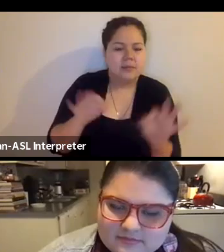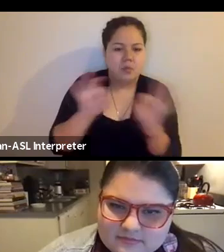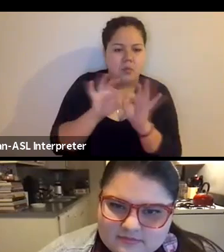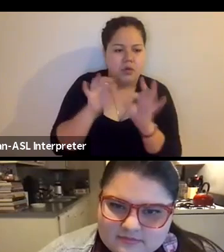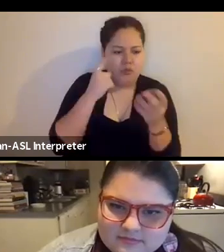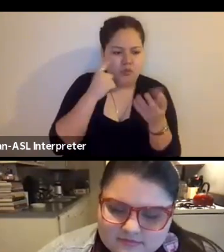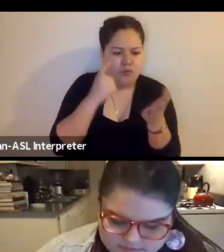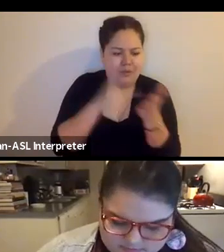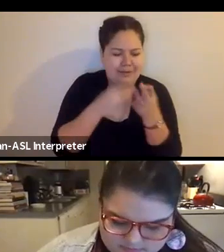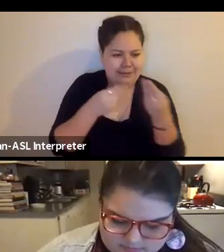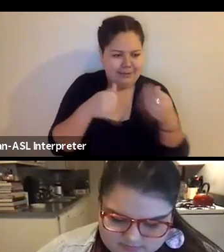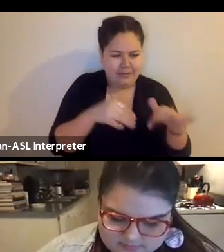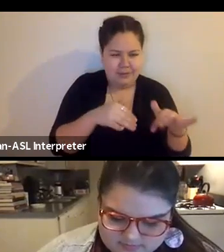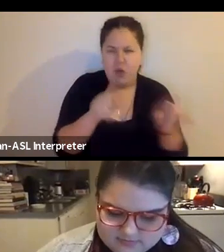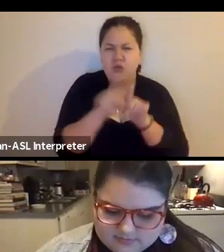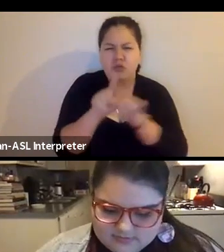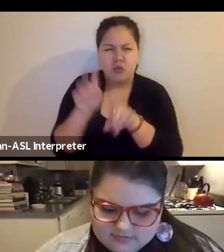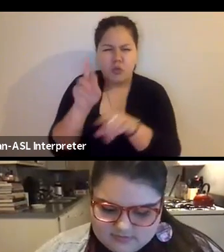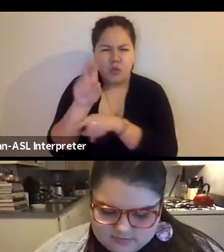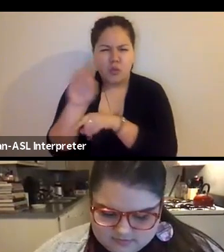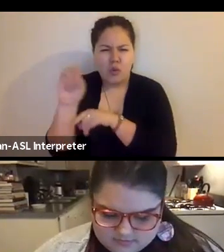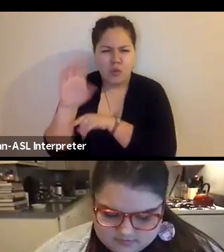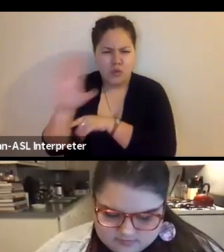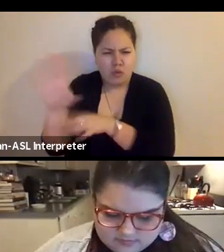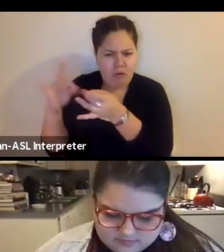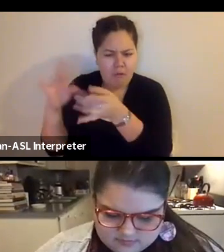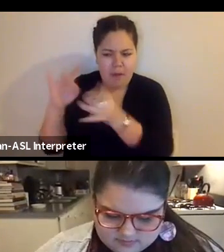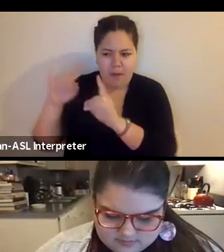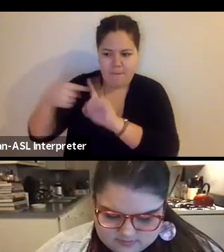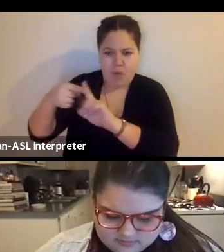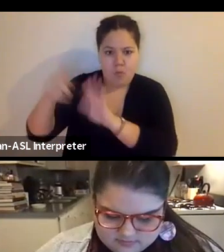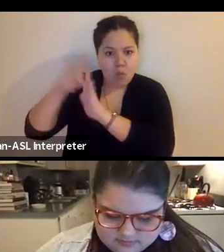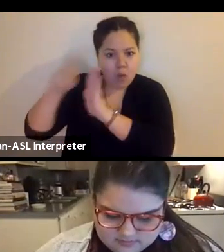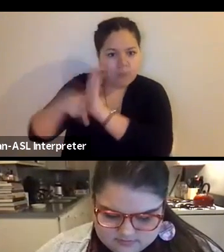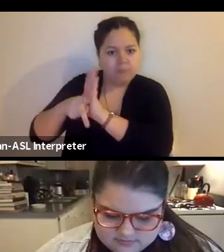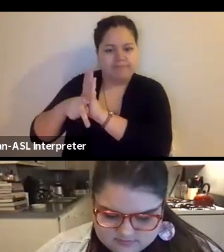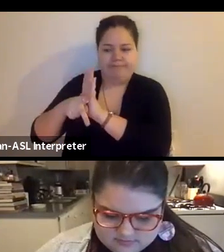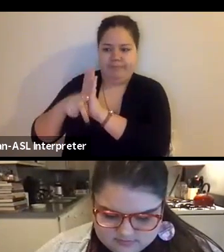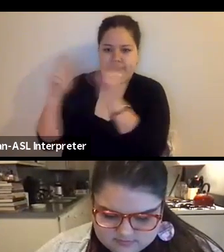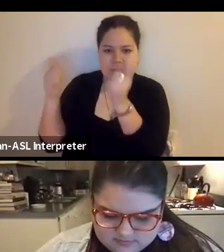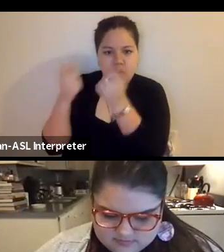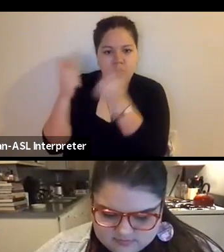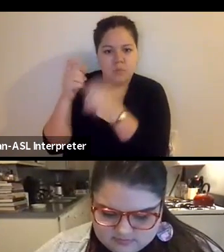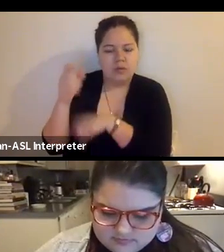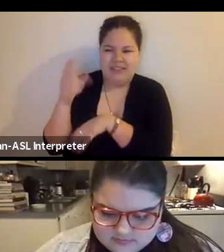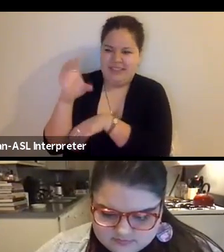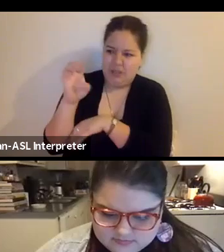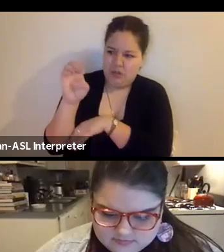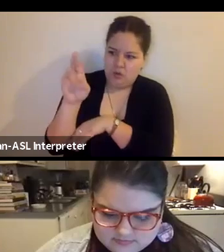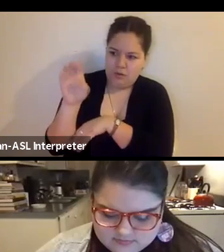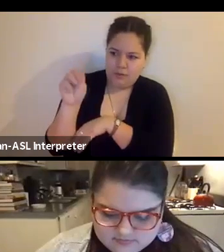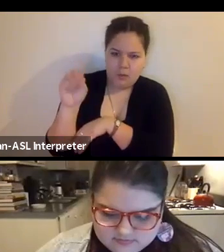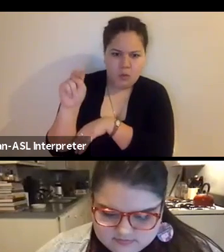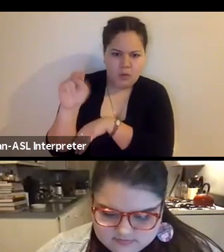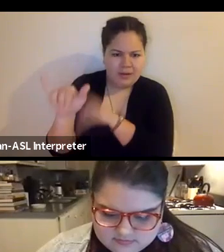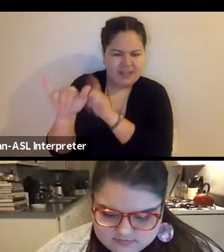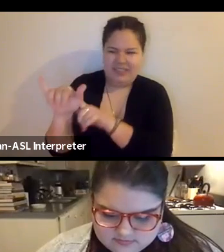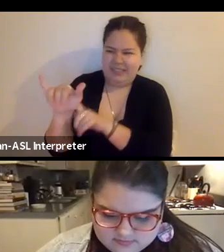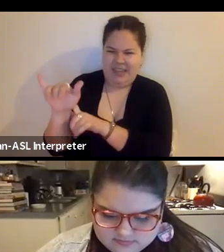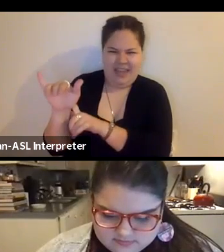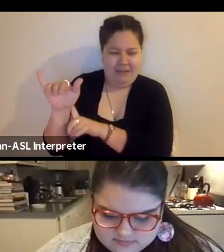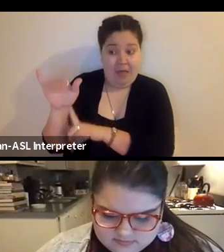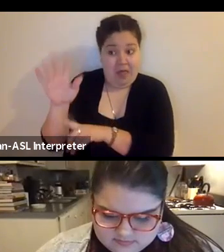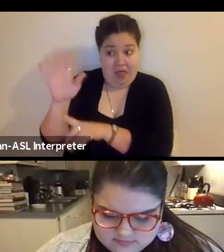thinking of that, what Rue was talking about earlier in protocol and ceremony and those things don't just exist within